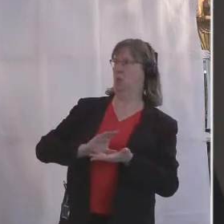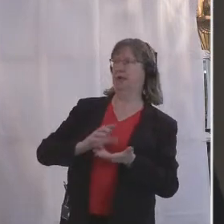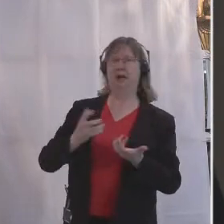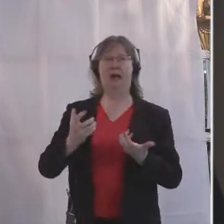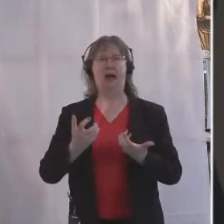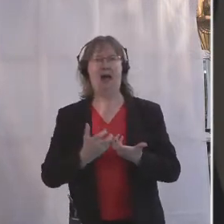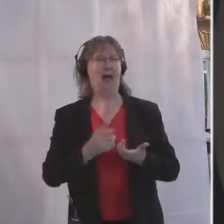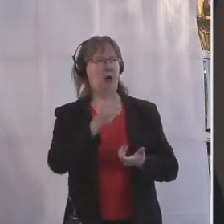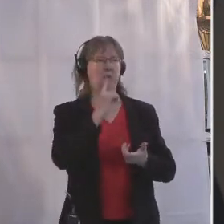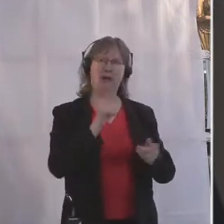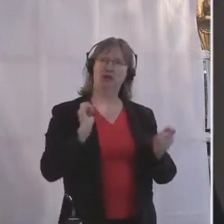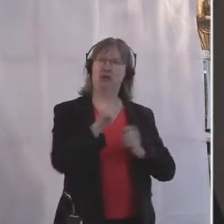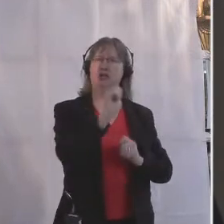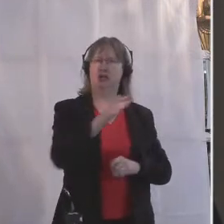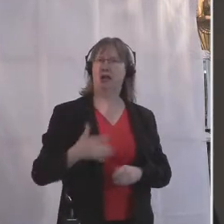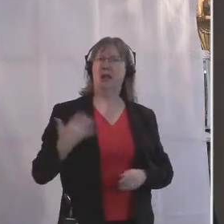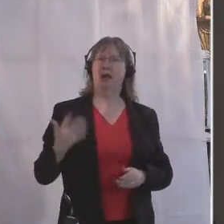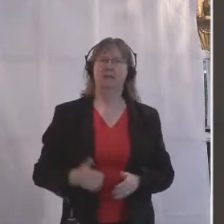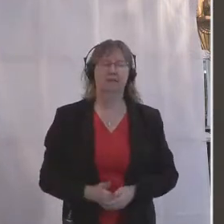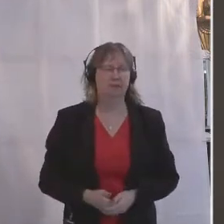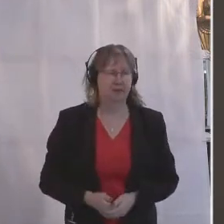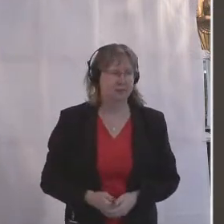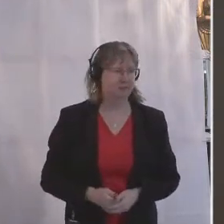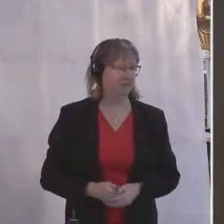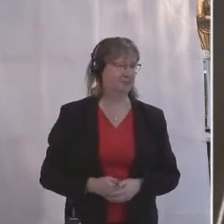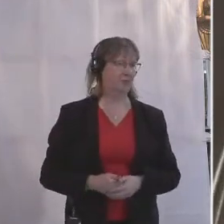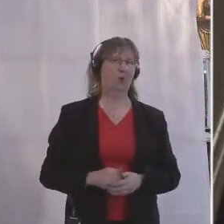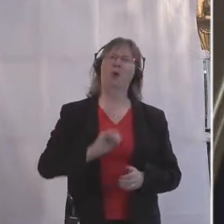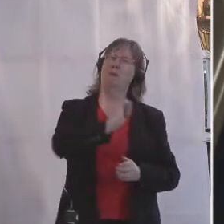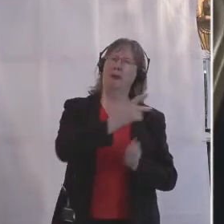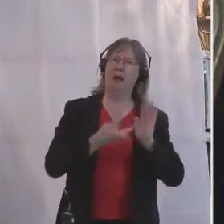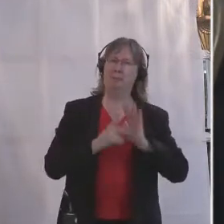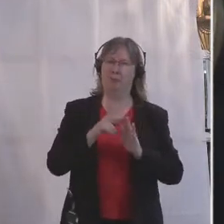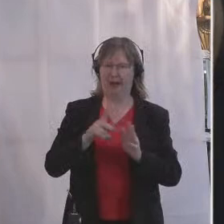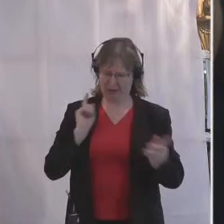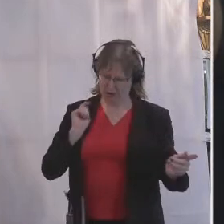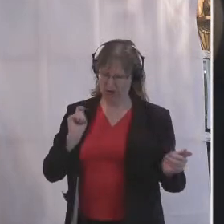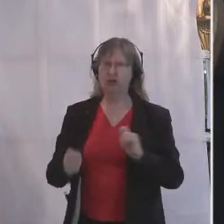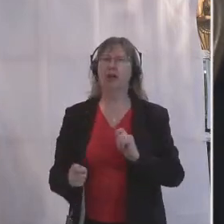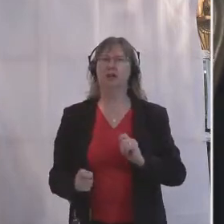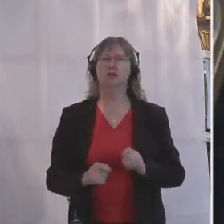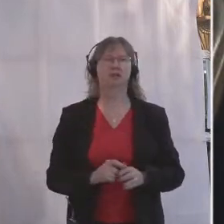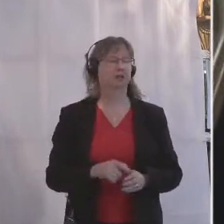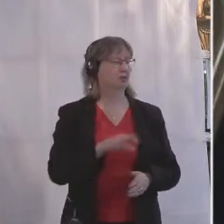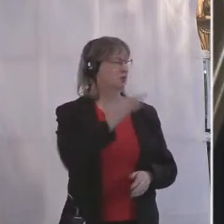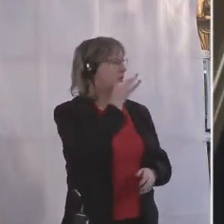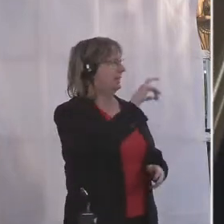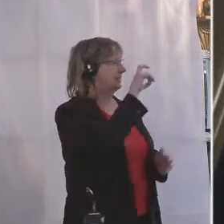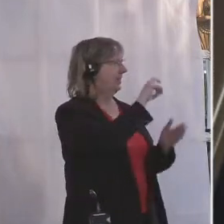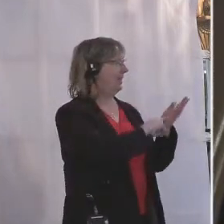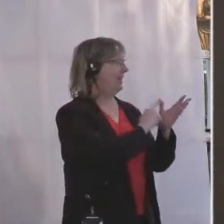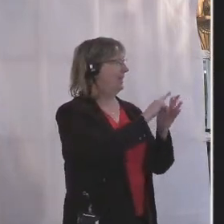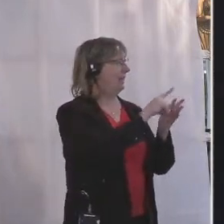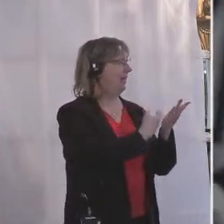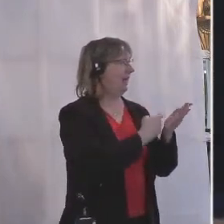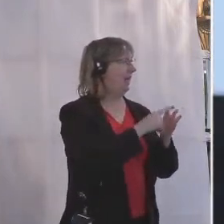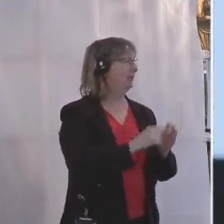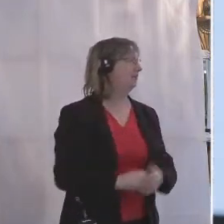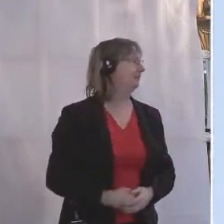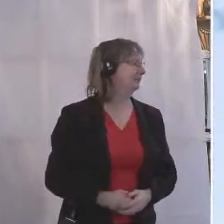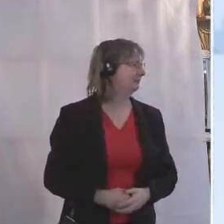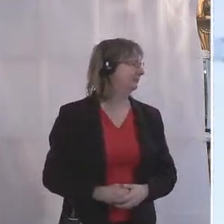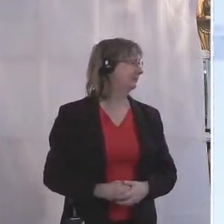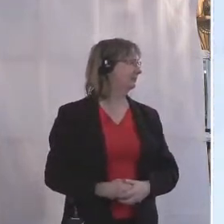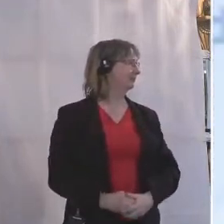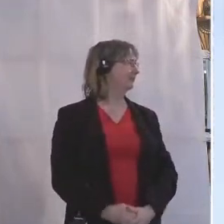So we're going to start with that, and then I'm going to ask them some questions. So Claire, yep. I'm going to ask you to go first. Yeah, I've got a little. It's